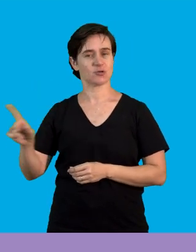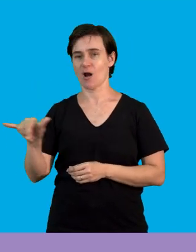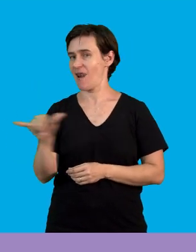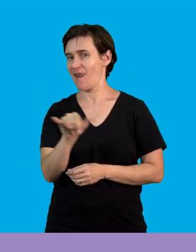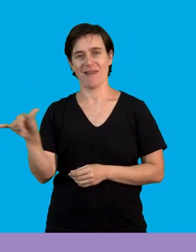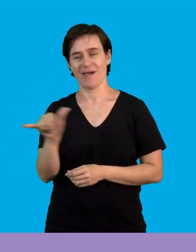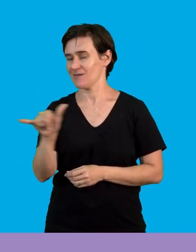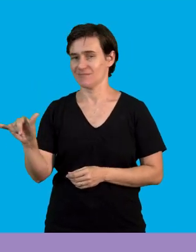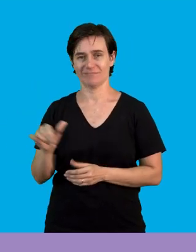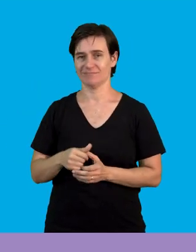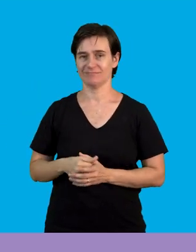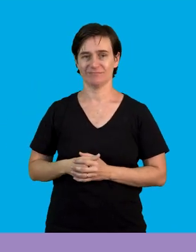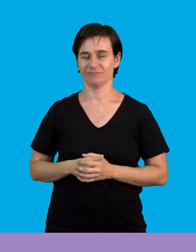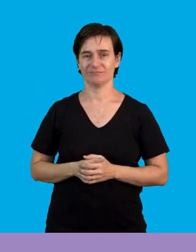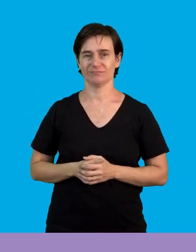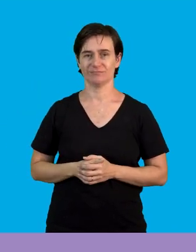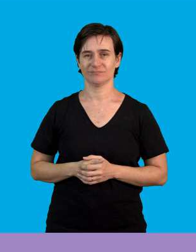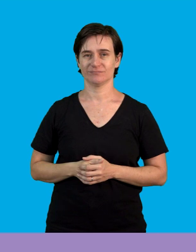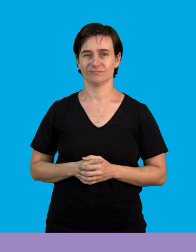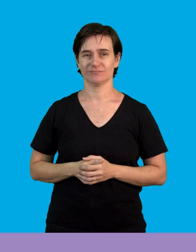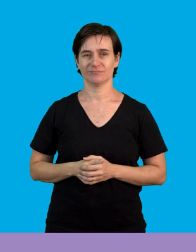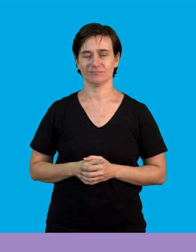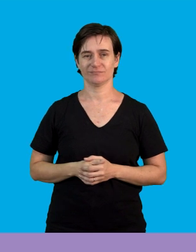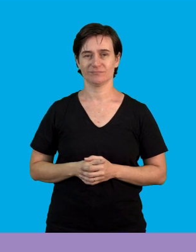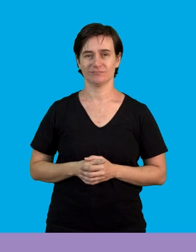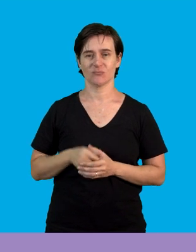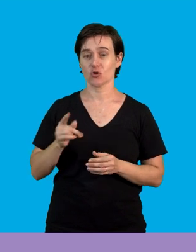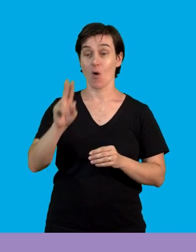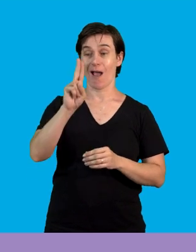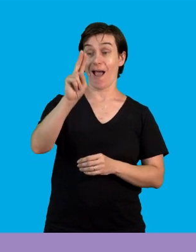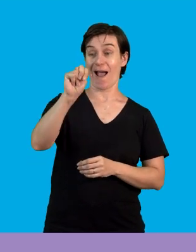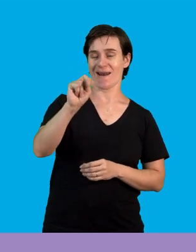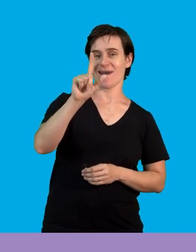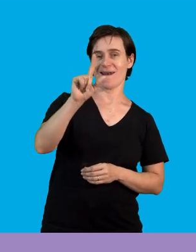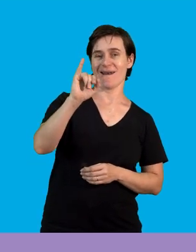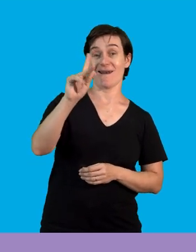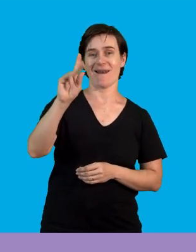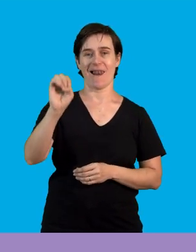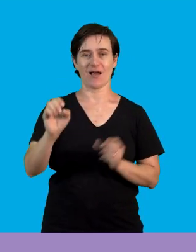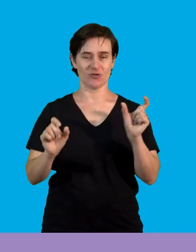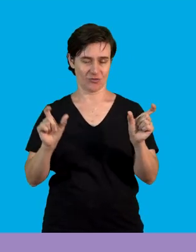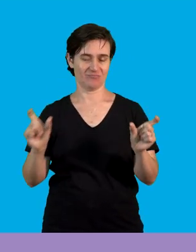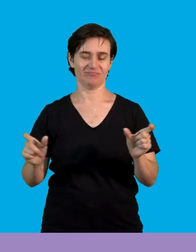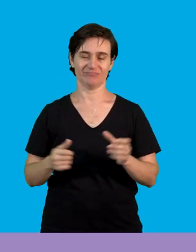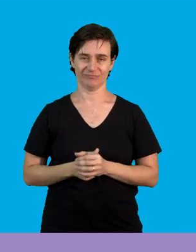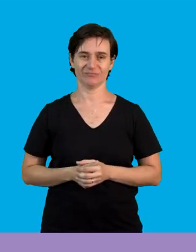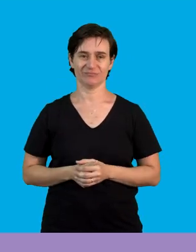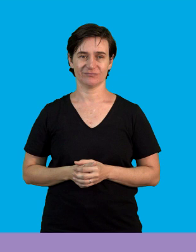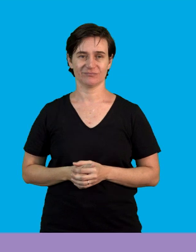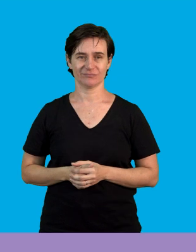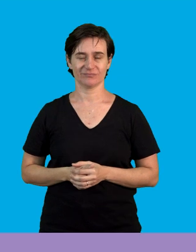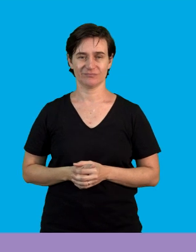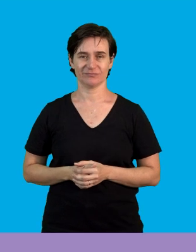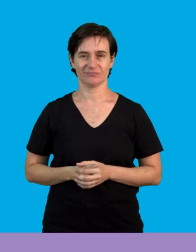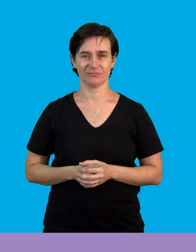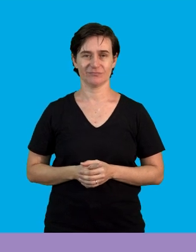because it does not have a like term. So it would be an unlike term to the others. So we then say this is like term